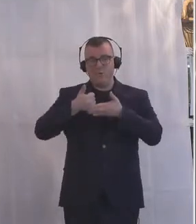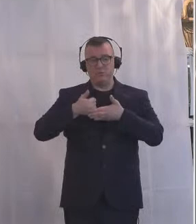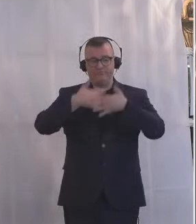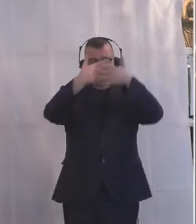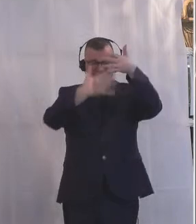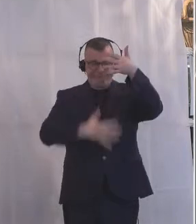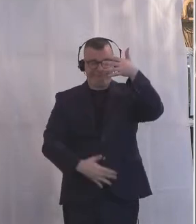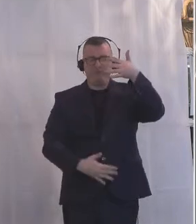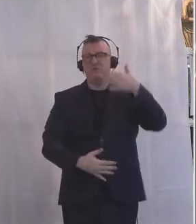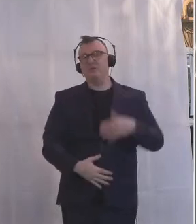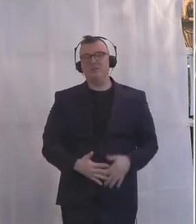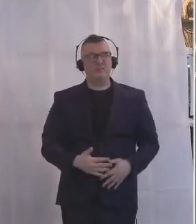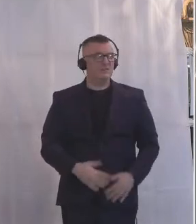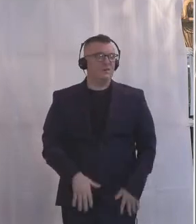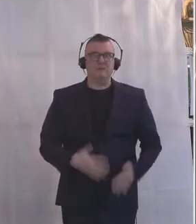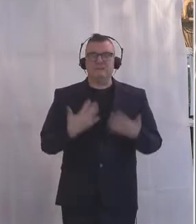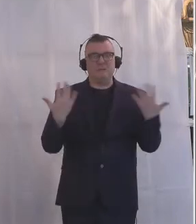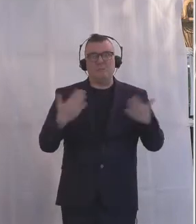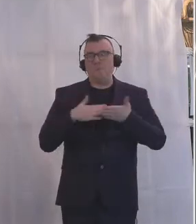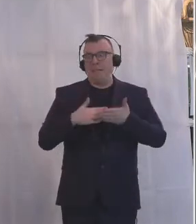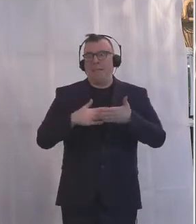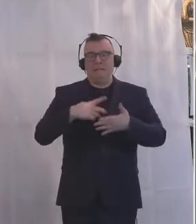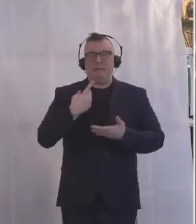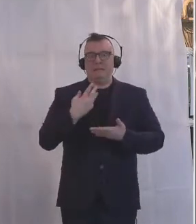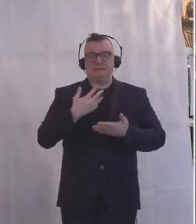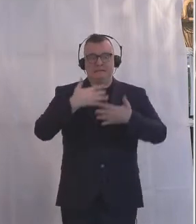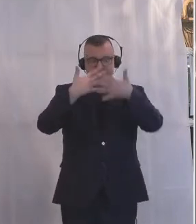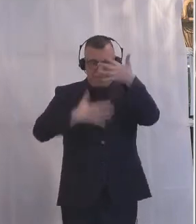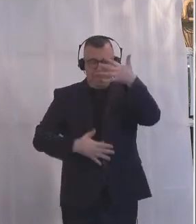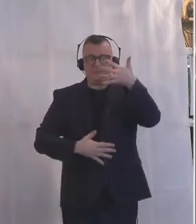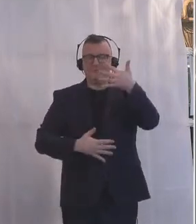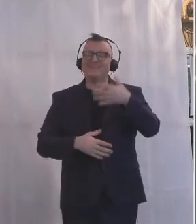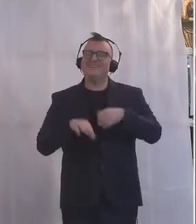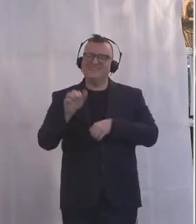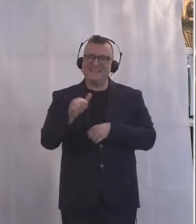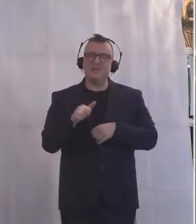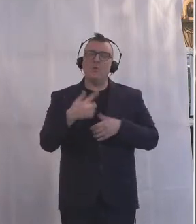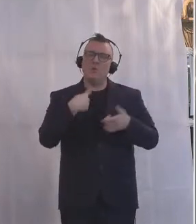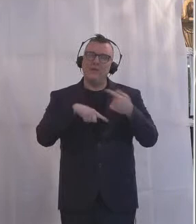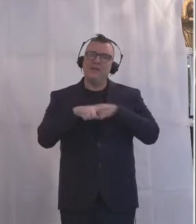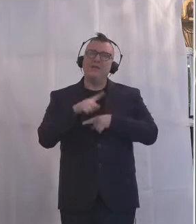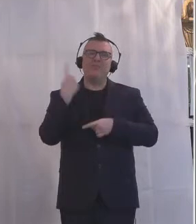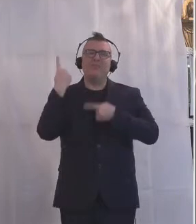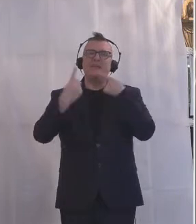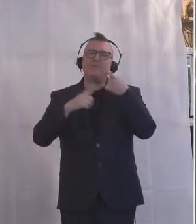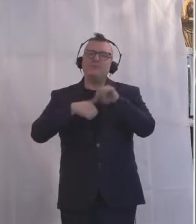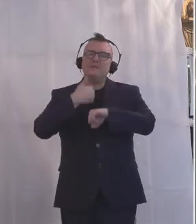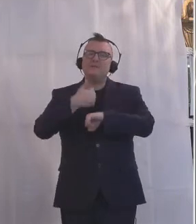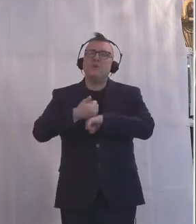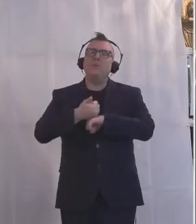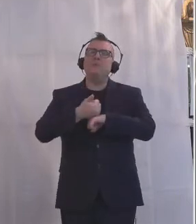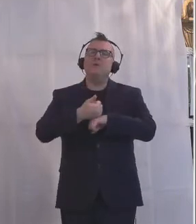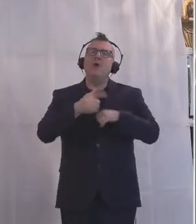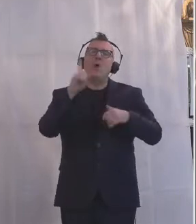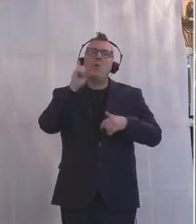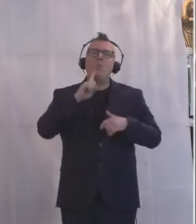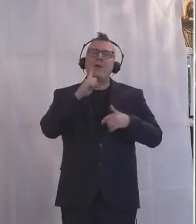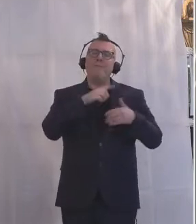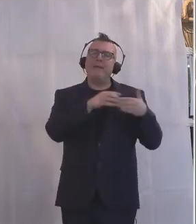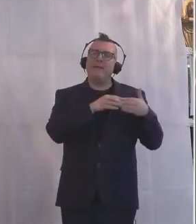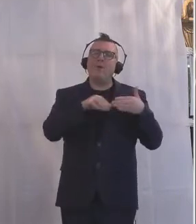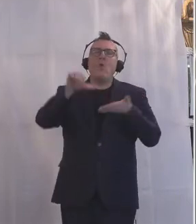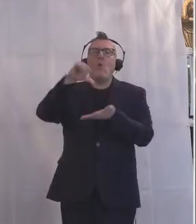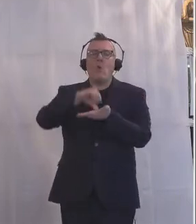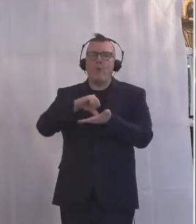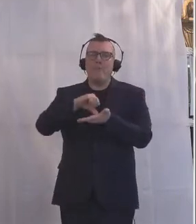I don't know how many millions of hits, but you've got so many hits. So there is an Investing in Women hub that we're looking at, trying to bring together in that sort of